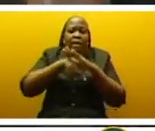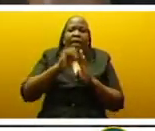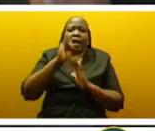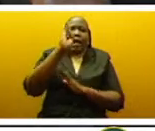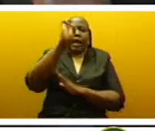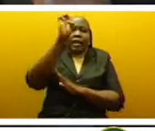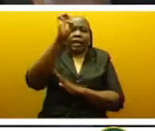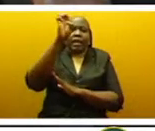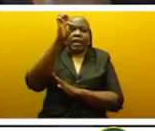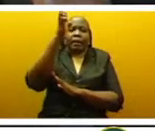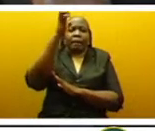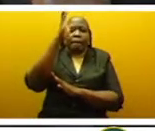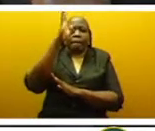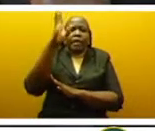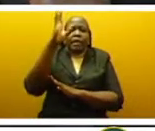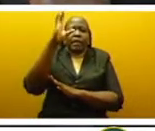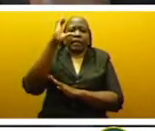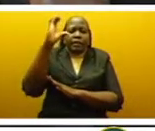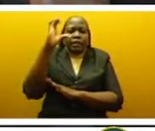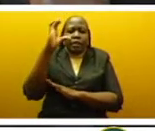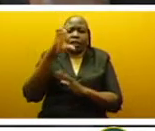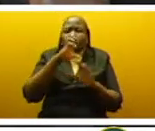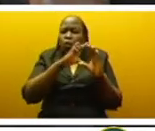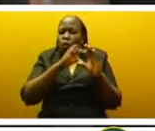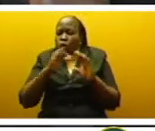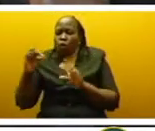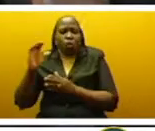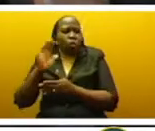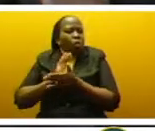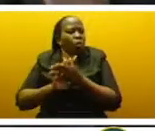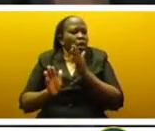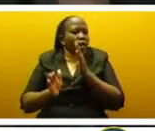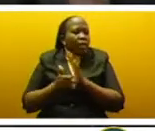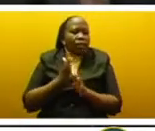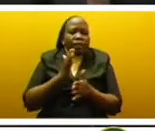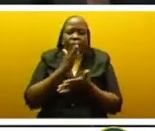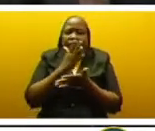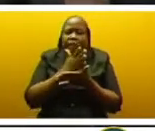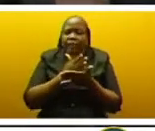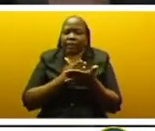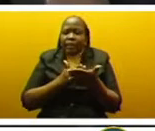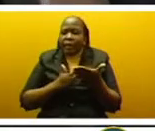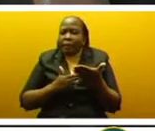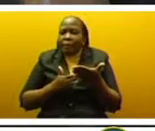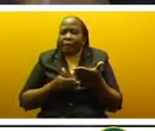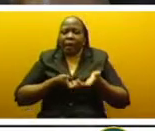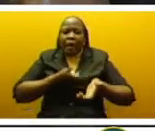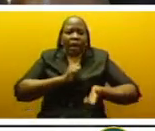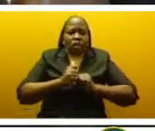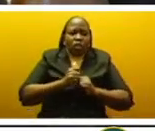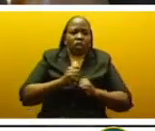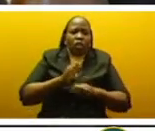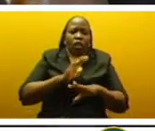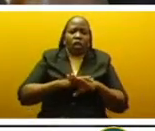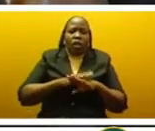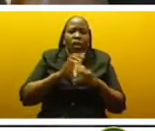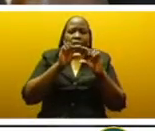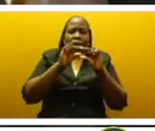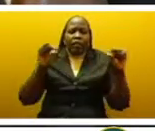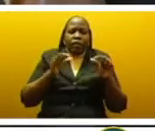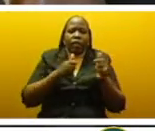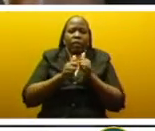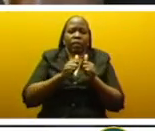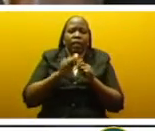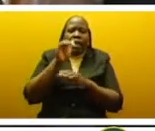to go without some kind of action in the lines that was suggested by my learned